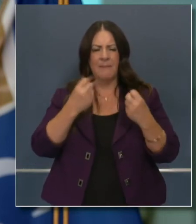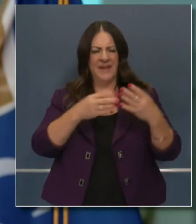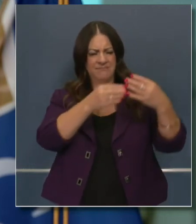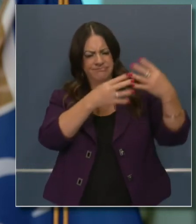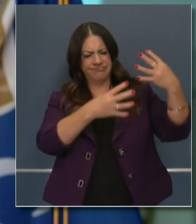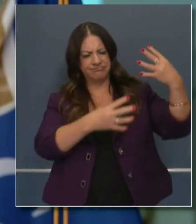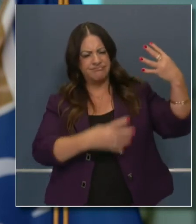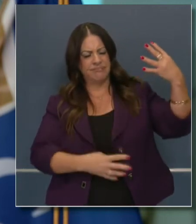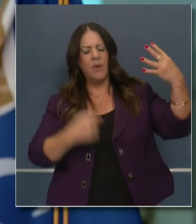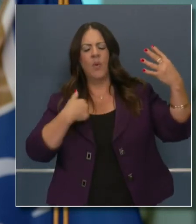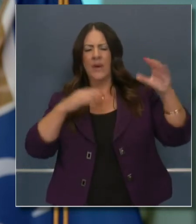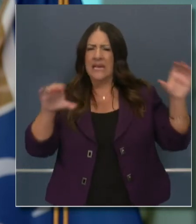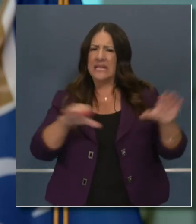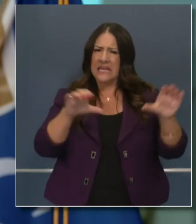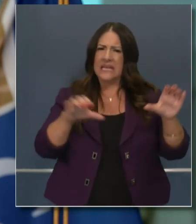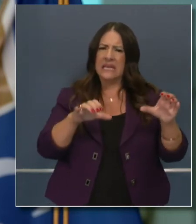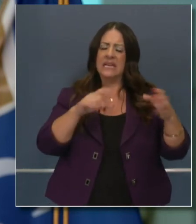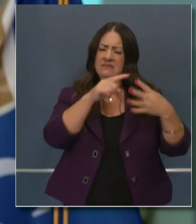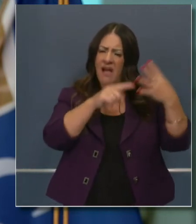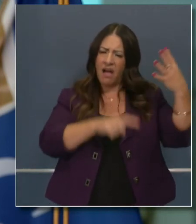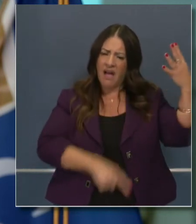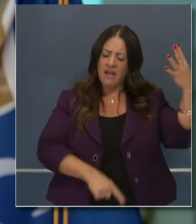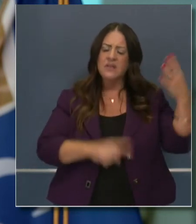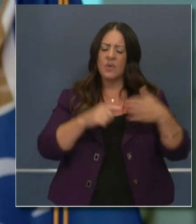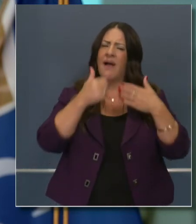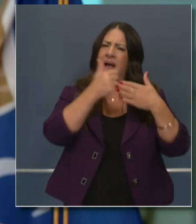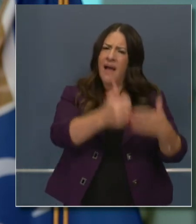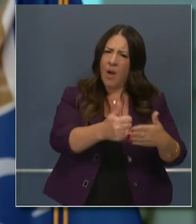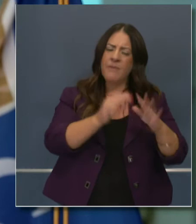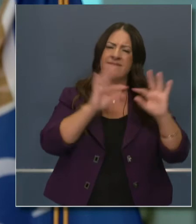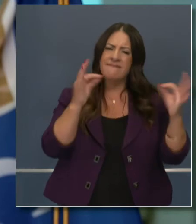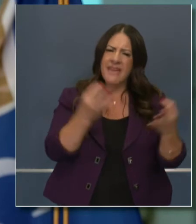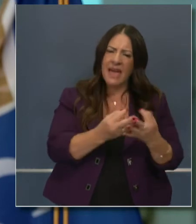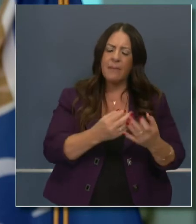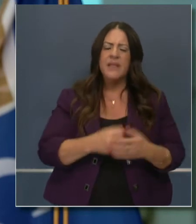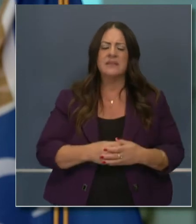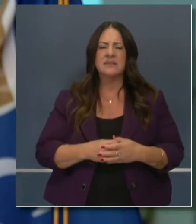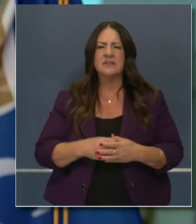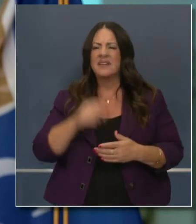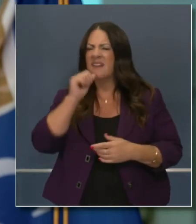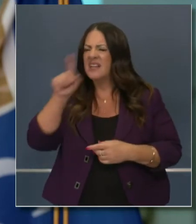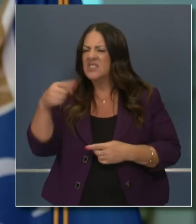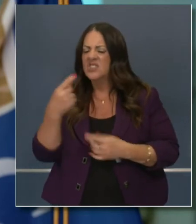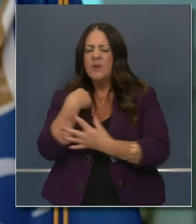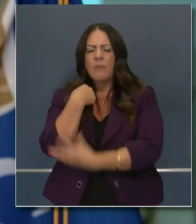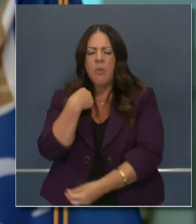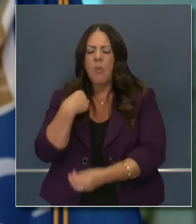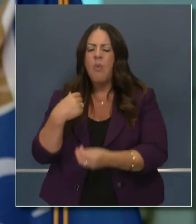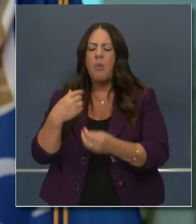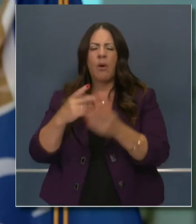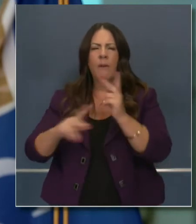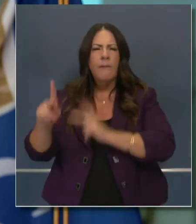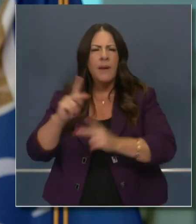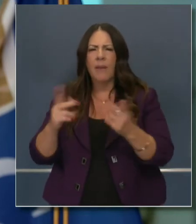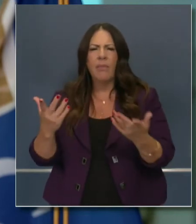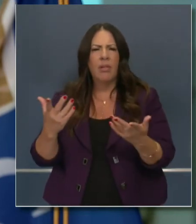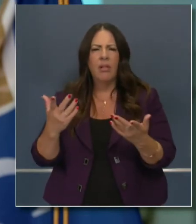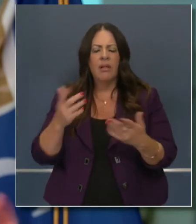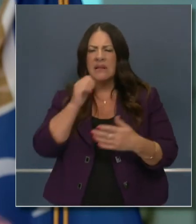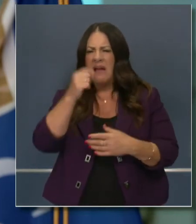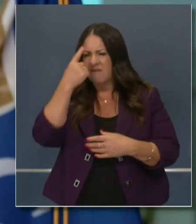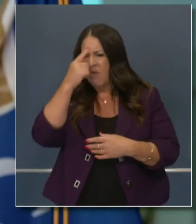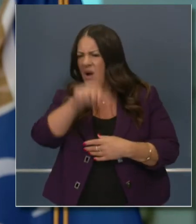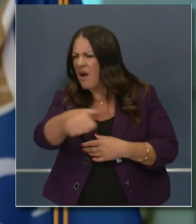of efforts that we've advanced to help the middle class and working families, not just low-income individuals, not just people that have fallen through the